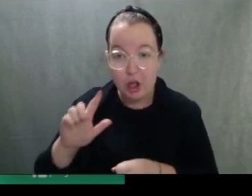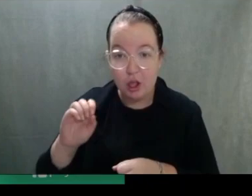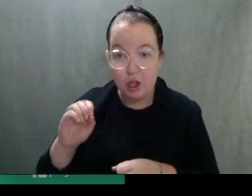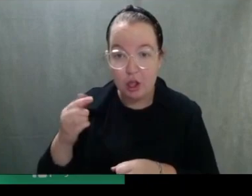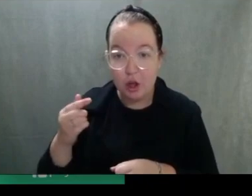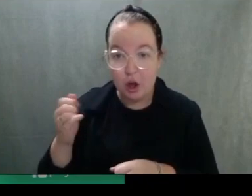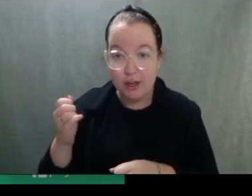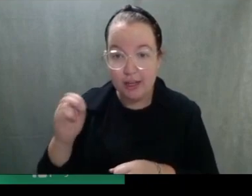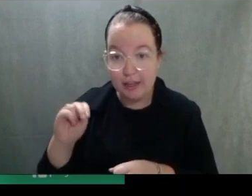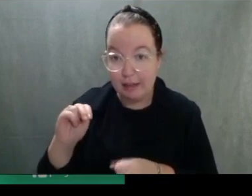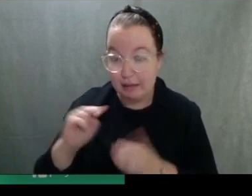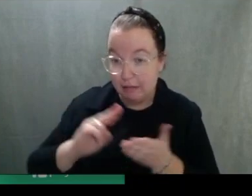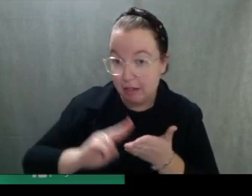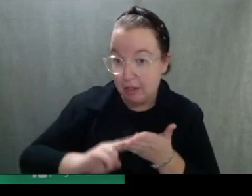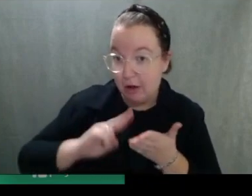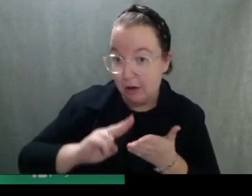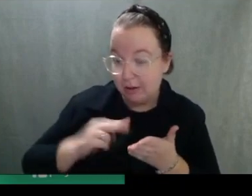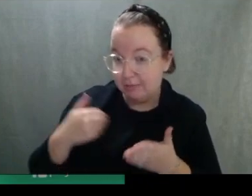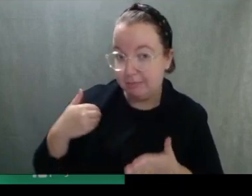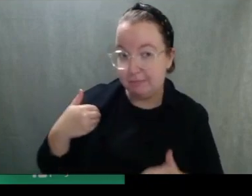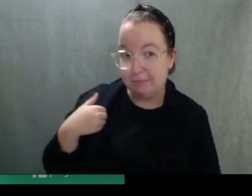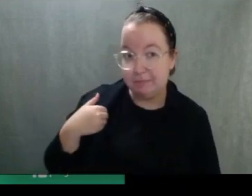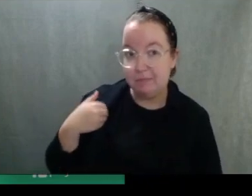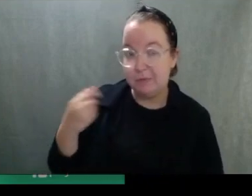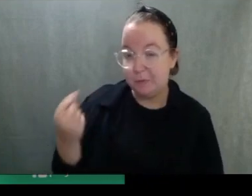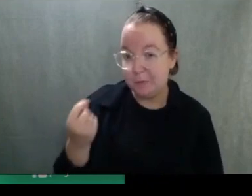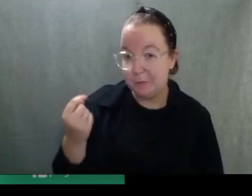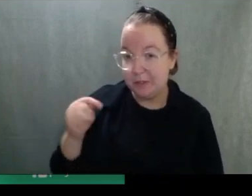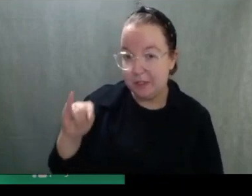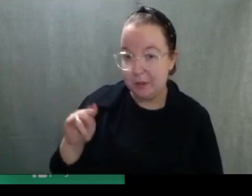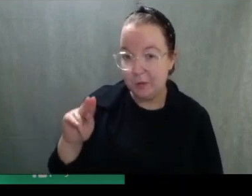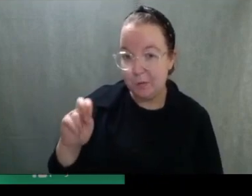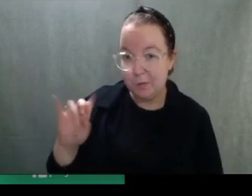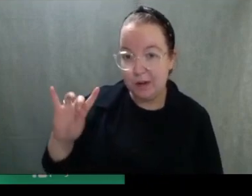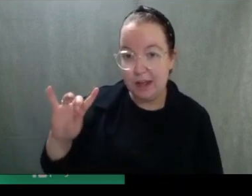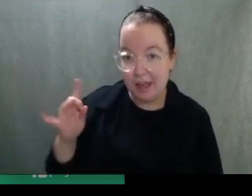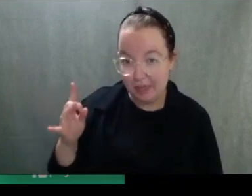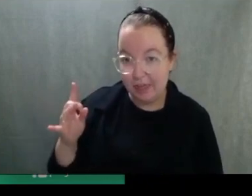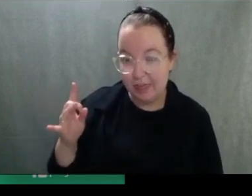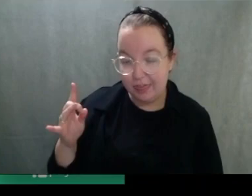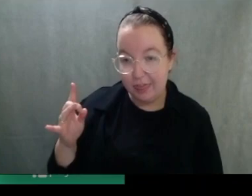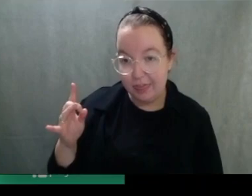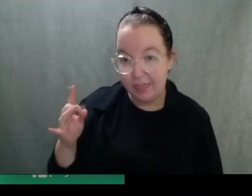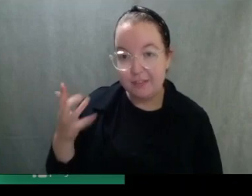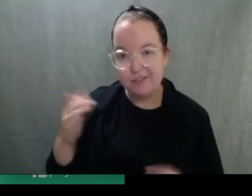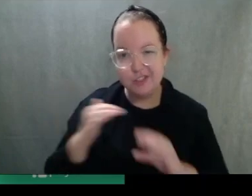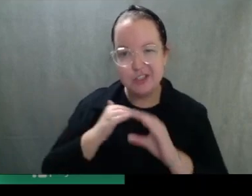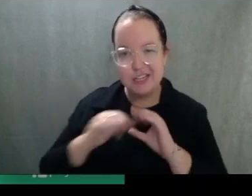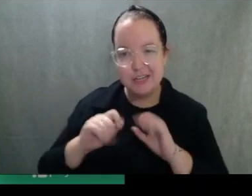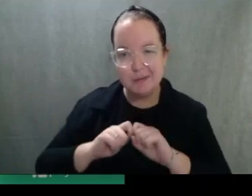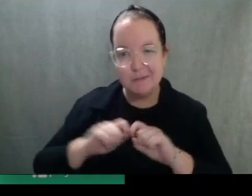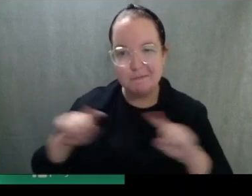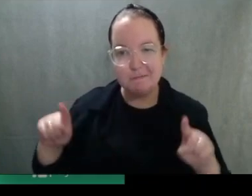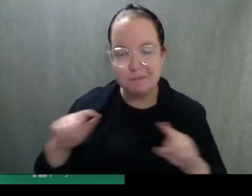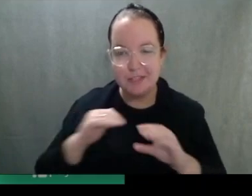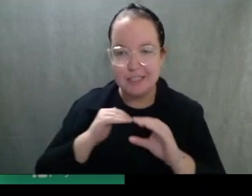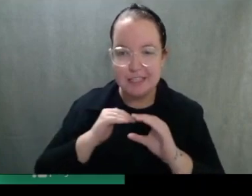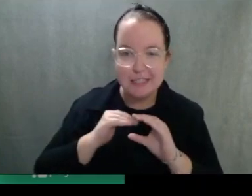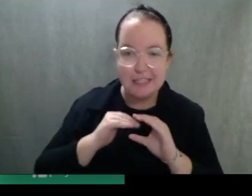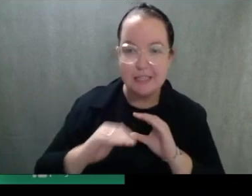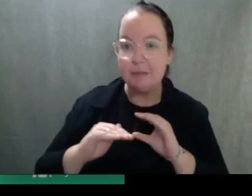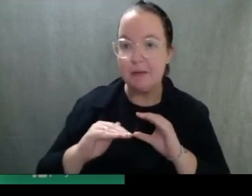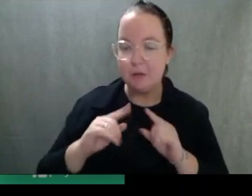yesterday, Tuesday, June 8th. So these were sent out to your Work Inc. email address. If you have not received